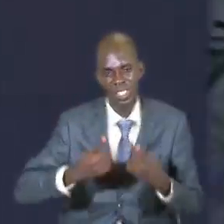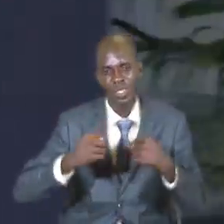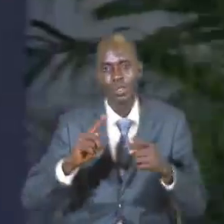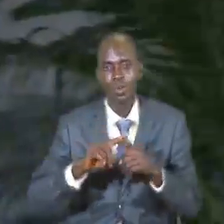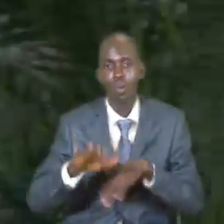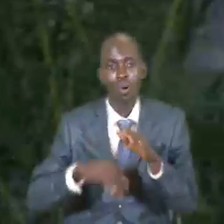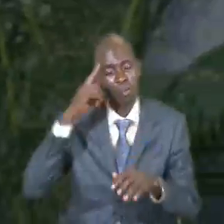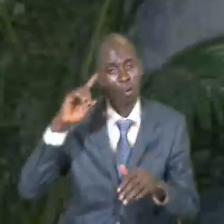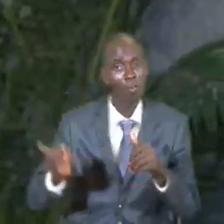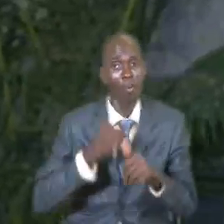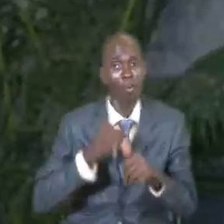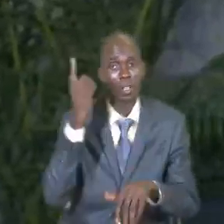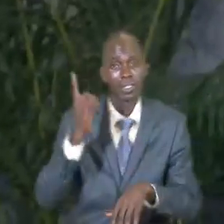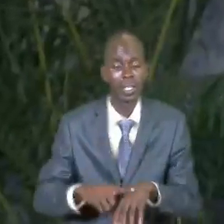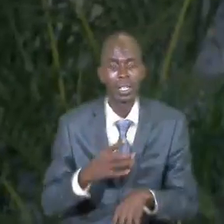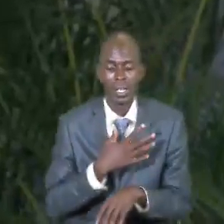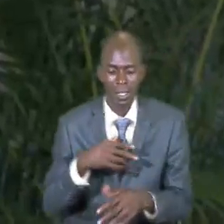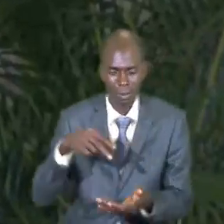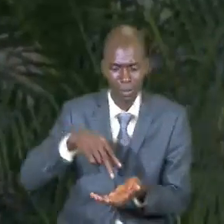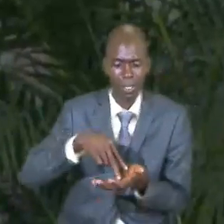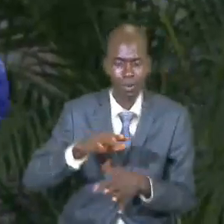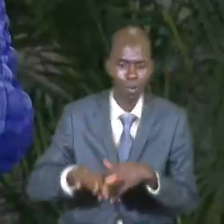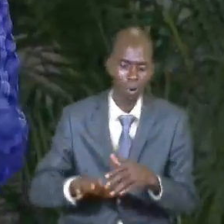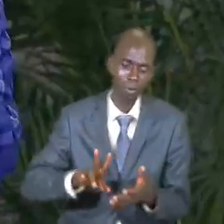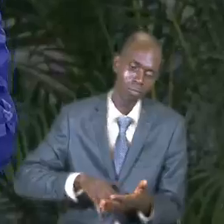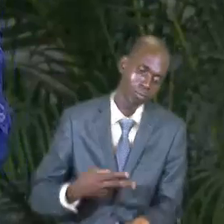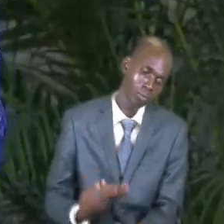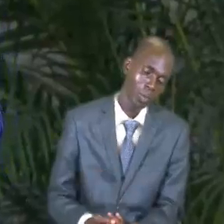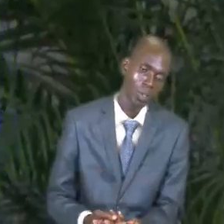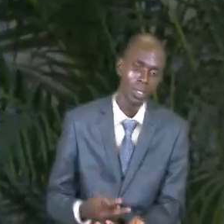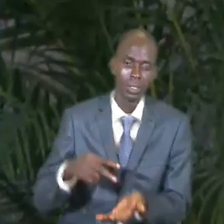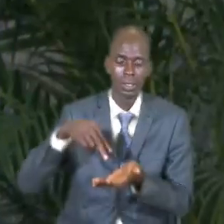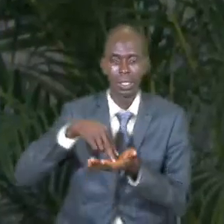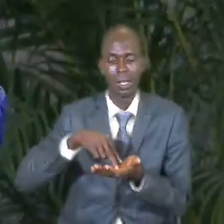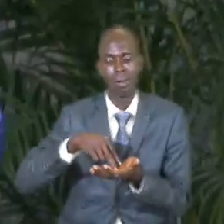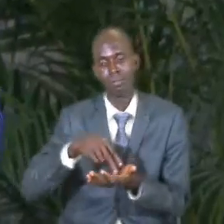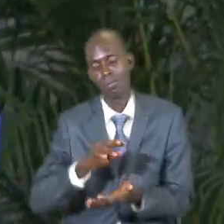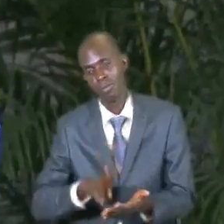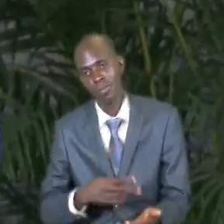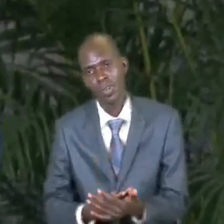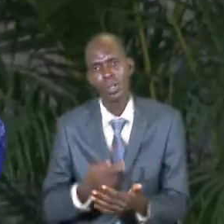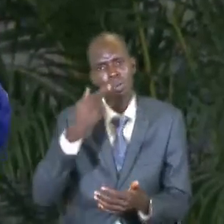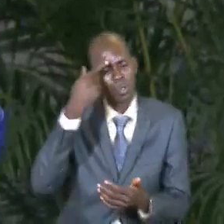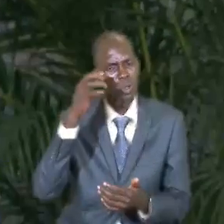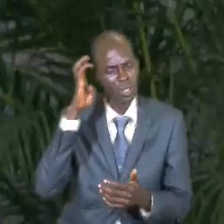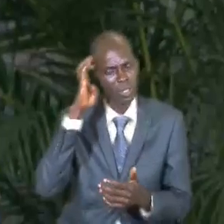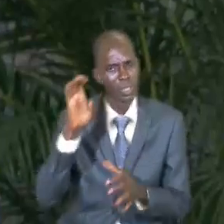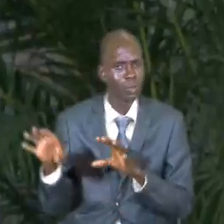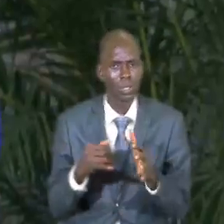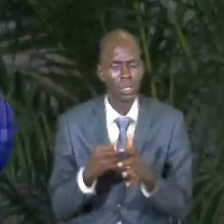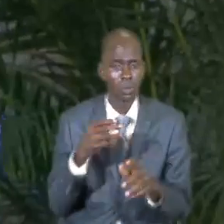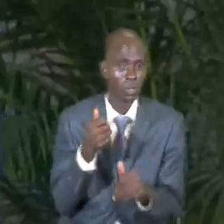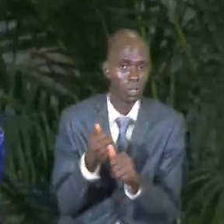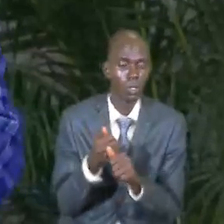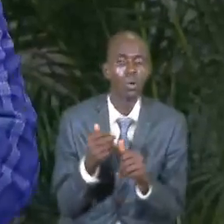walk, and then he falls, and then he falls, because he's doing it all by himself with natural